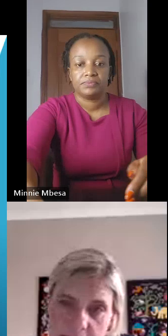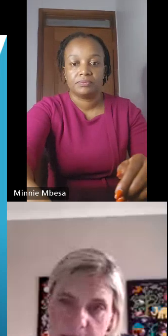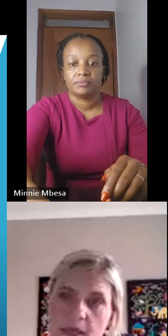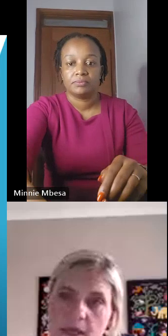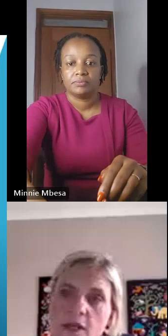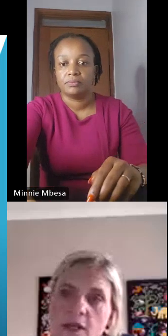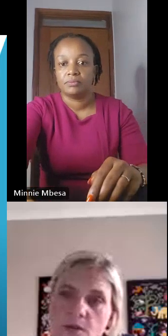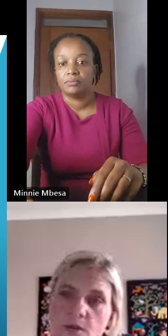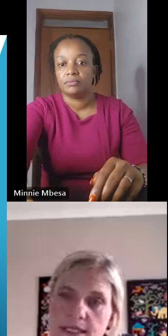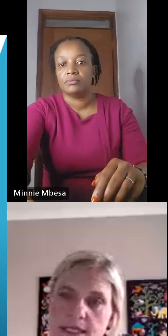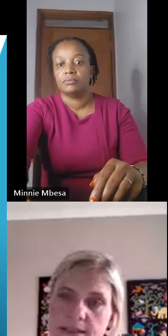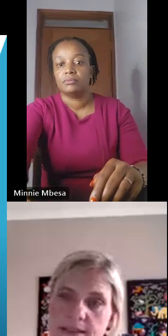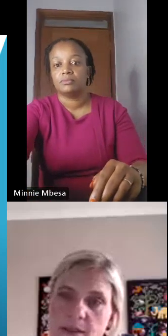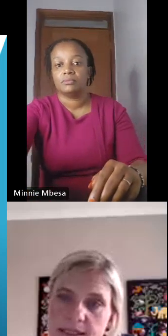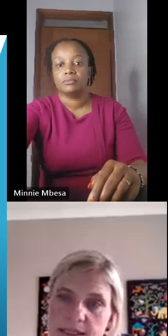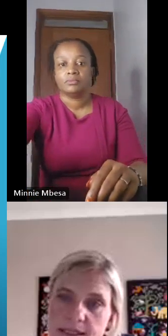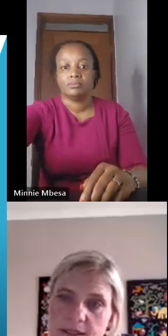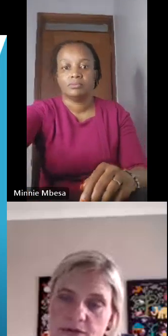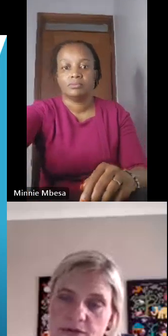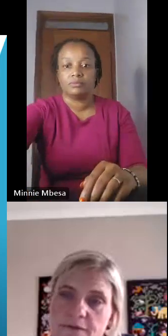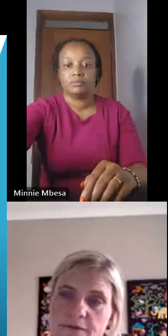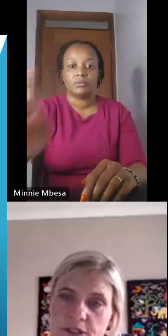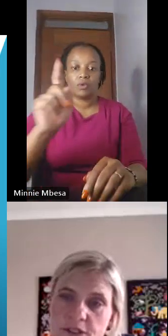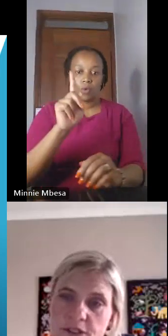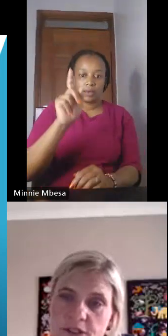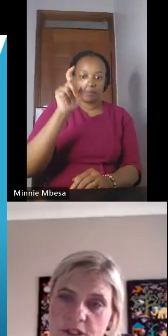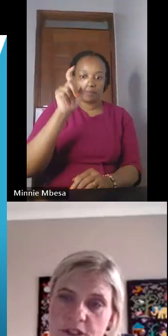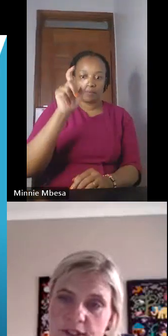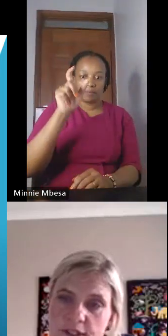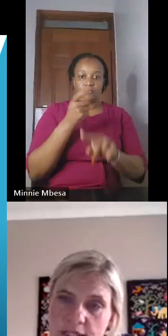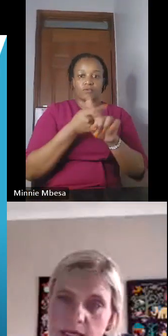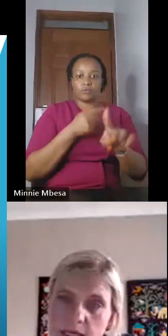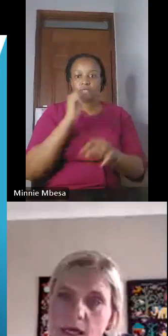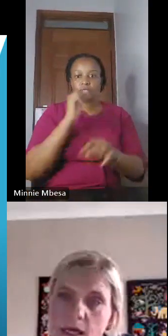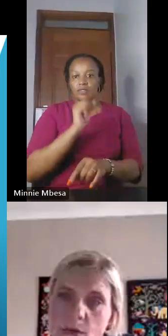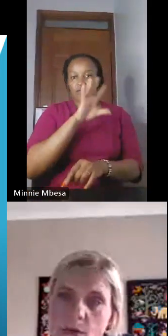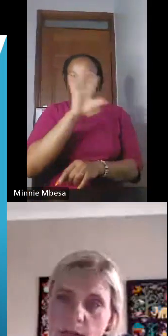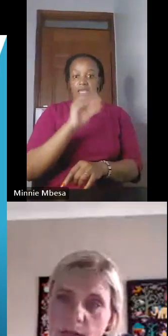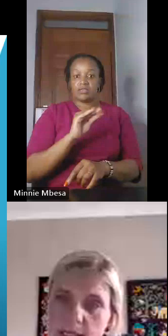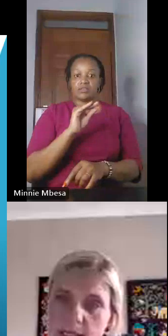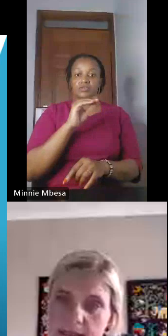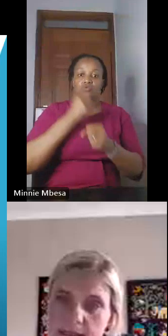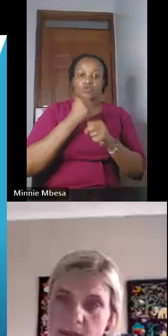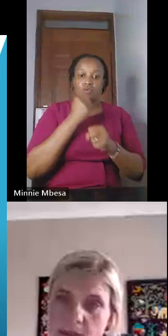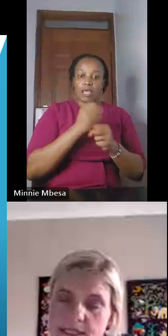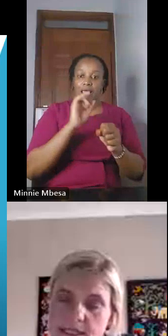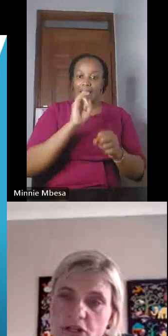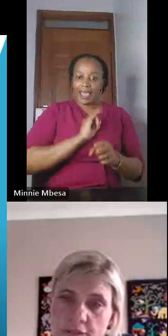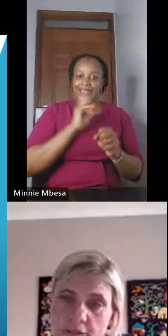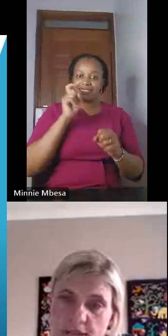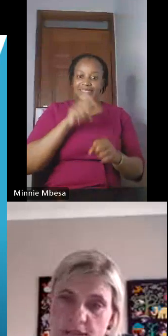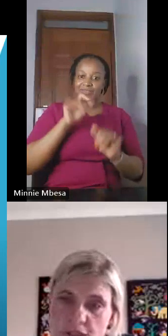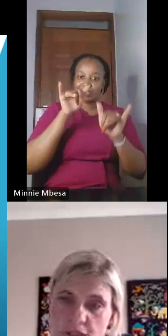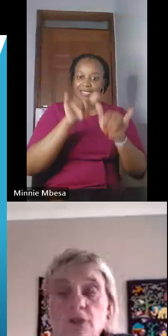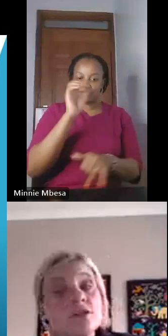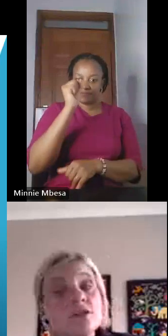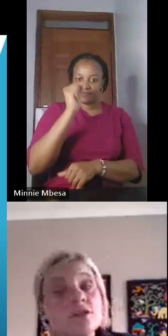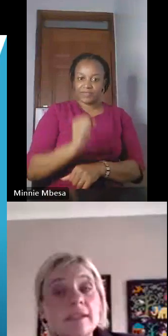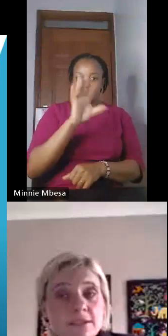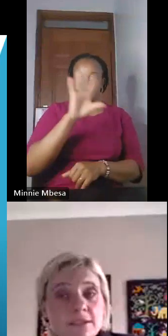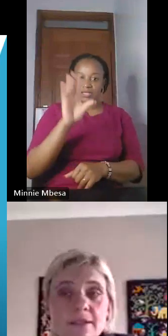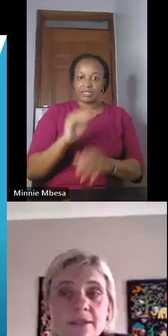South Africa. Do I need to be based in Australia for the duration of the study? Will we get the presentation after the